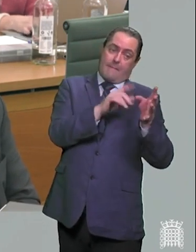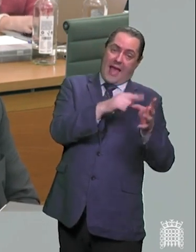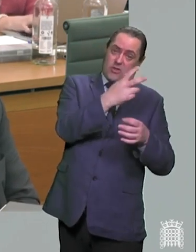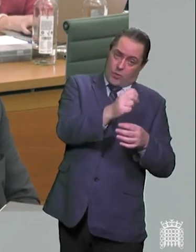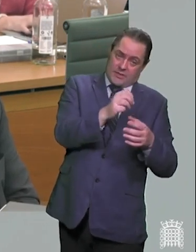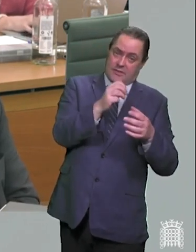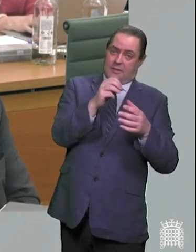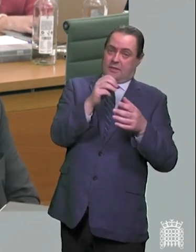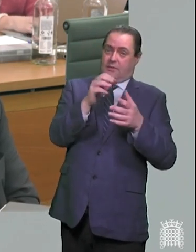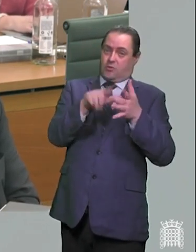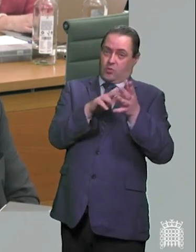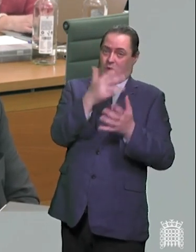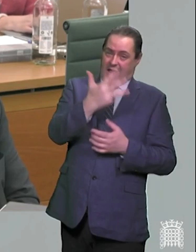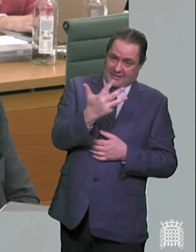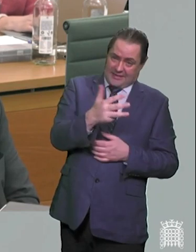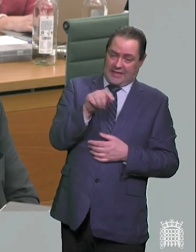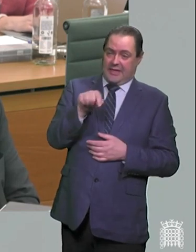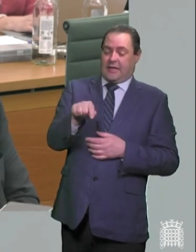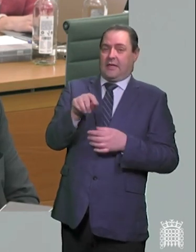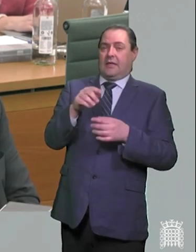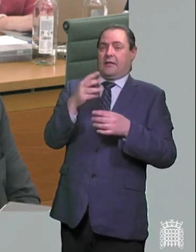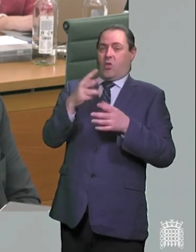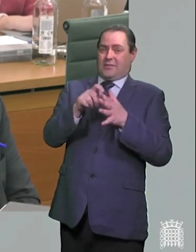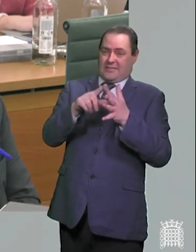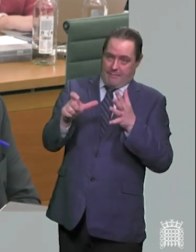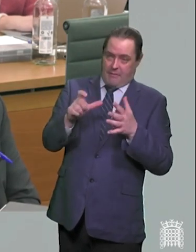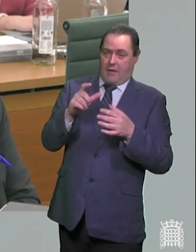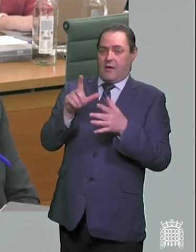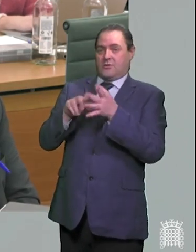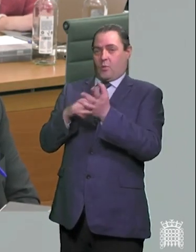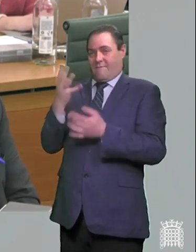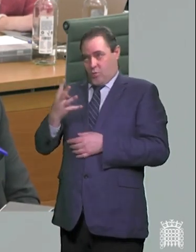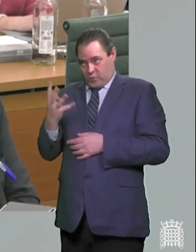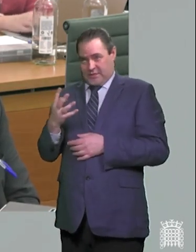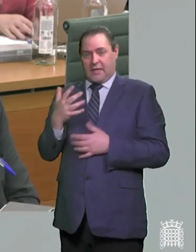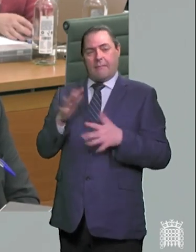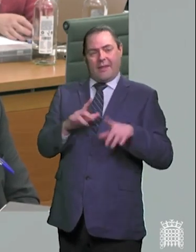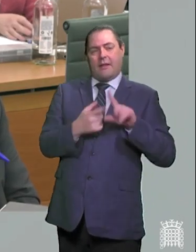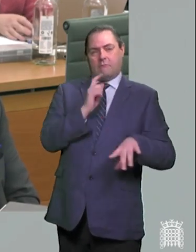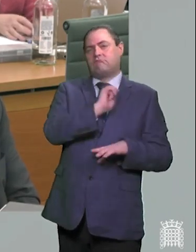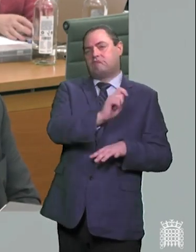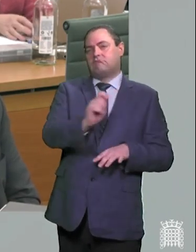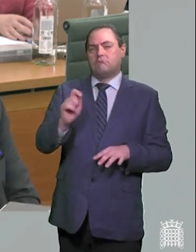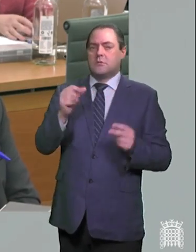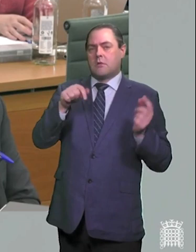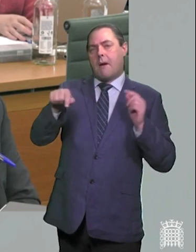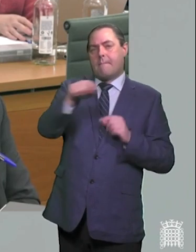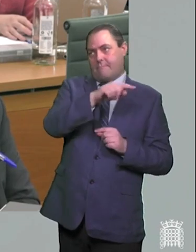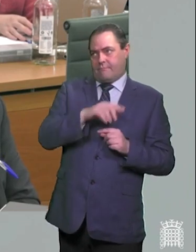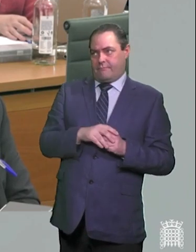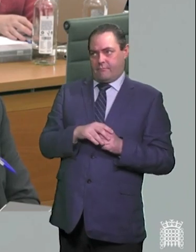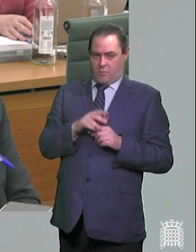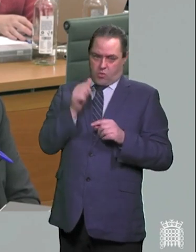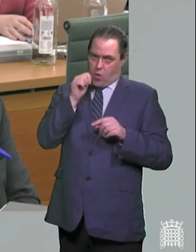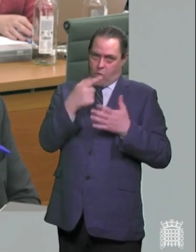June, the 13th of November, and the 14th of January 2021, for which fixed penalty notices were issued to attendees, which hadn't been